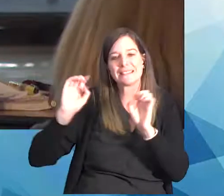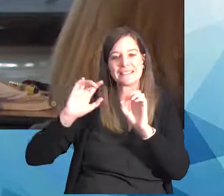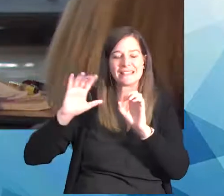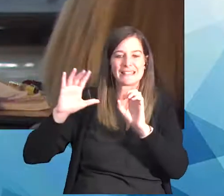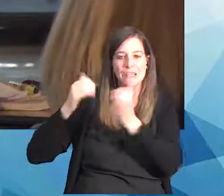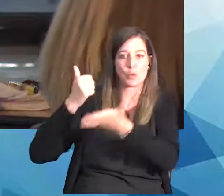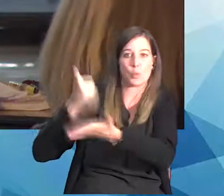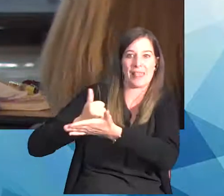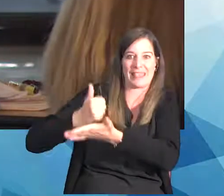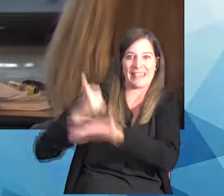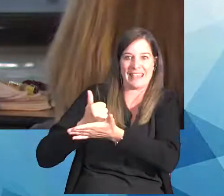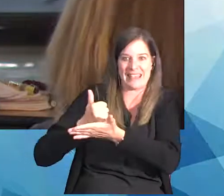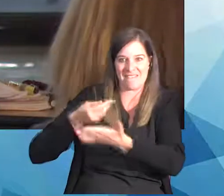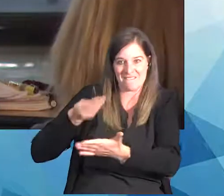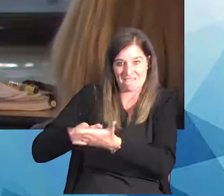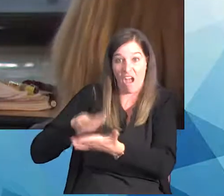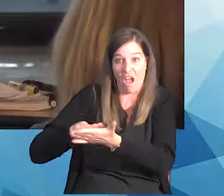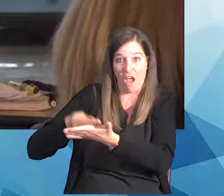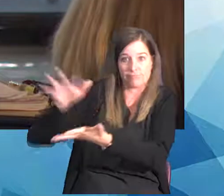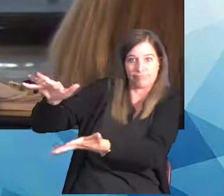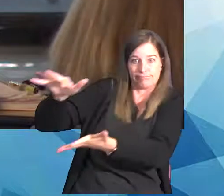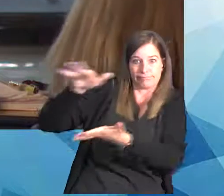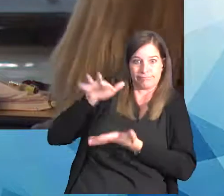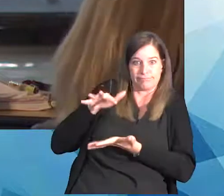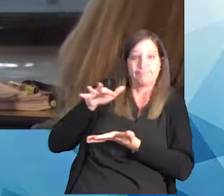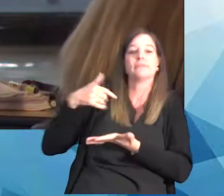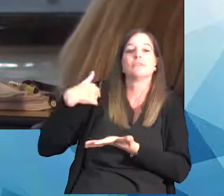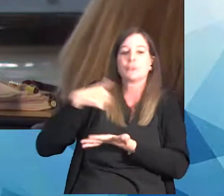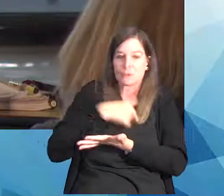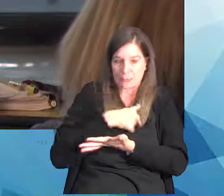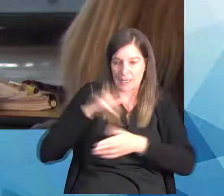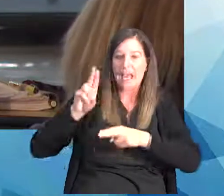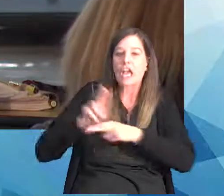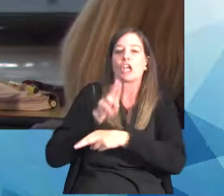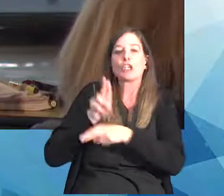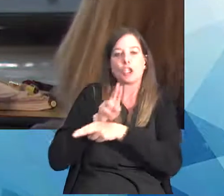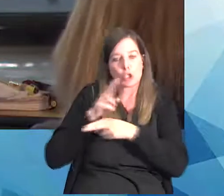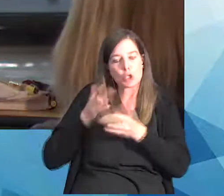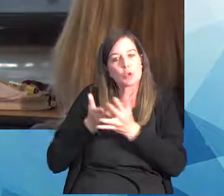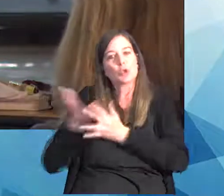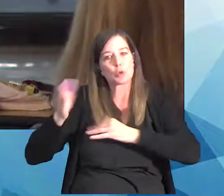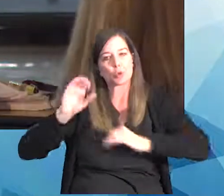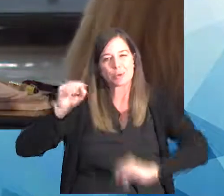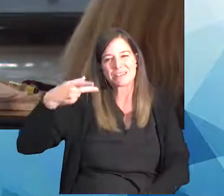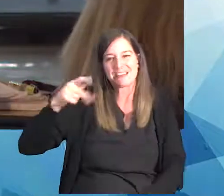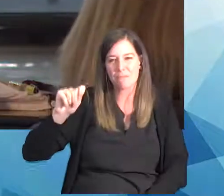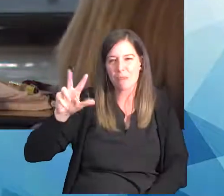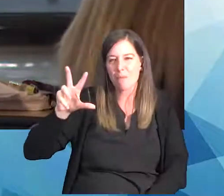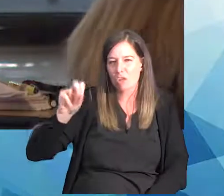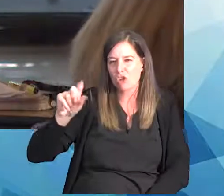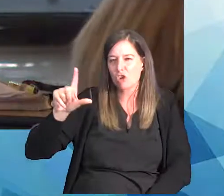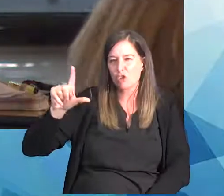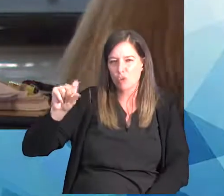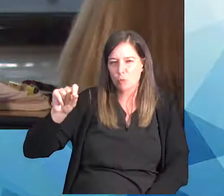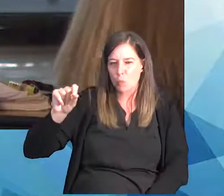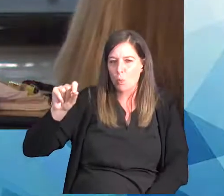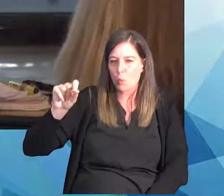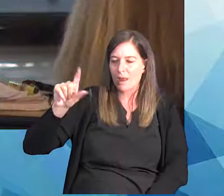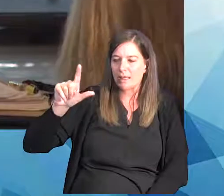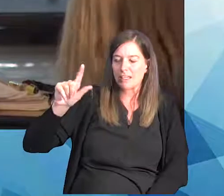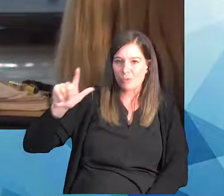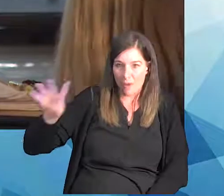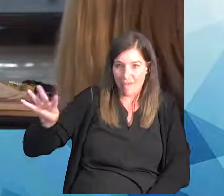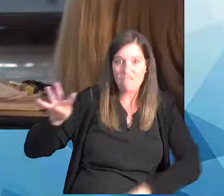30, 2024, and we're currently putting together plans for student support and other appropriate uses of